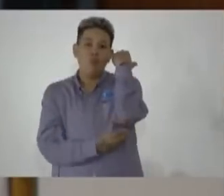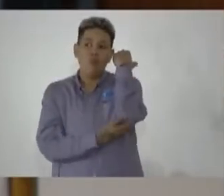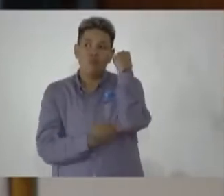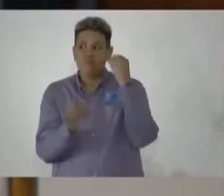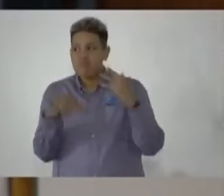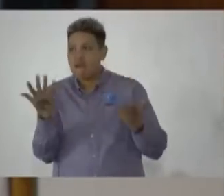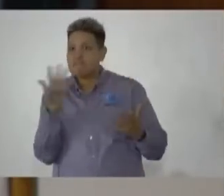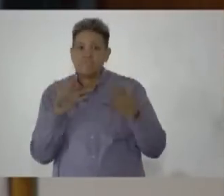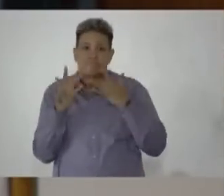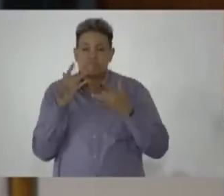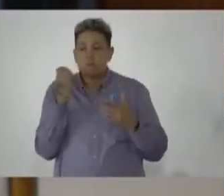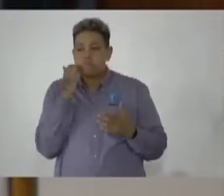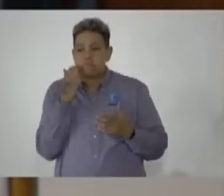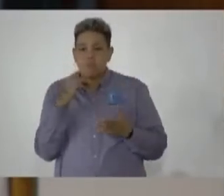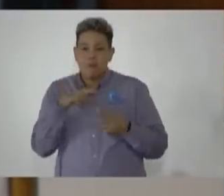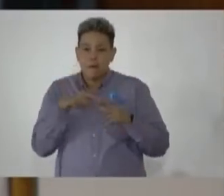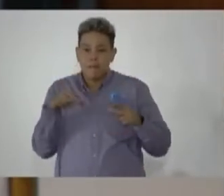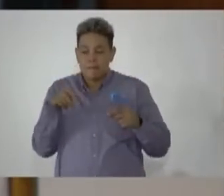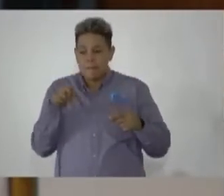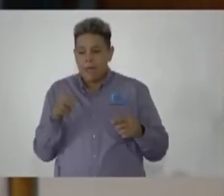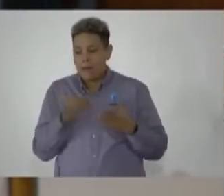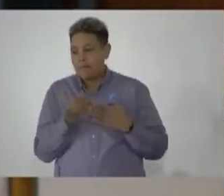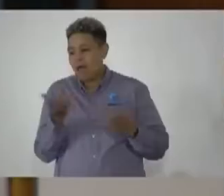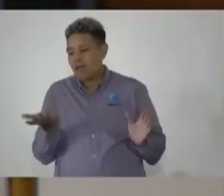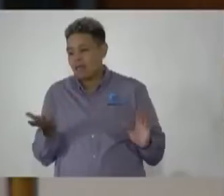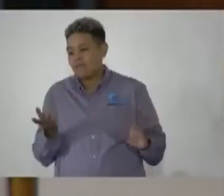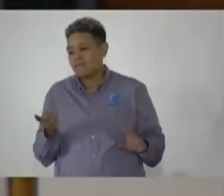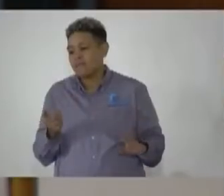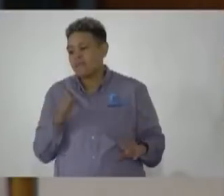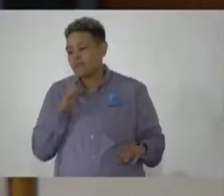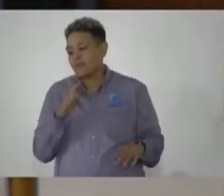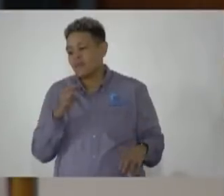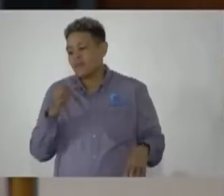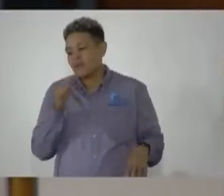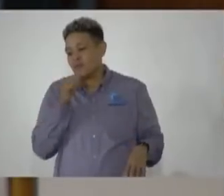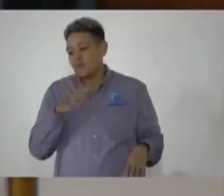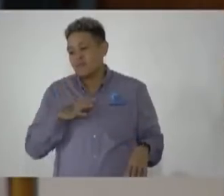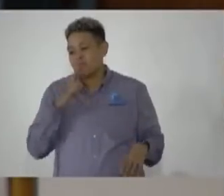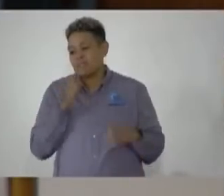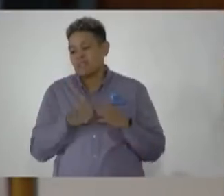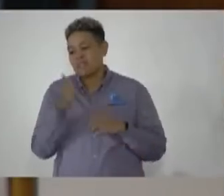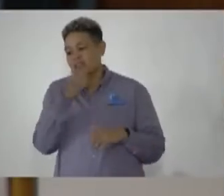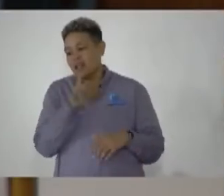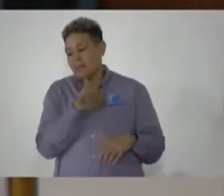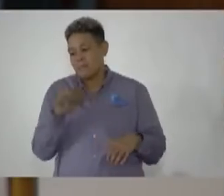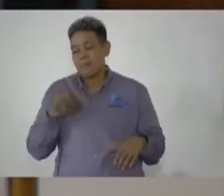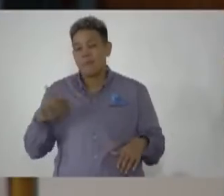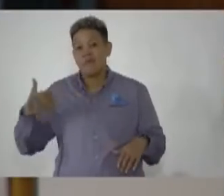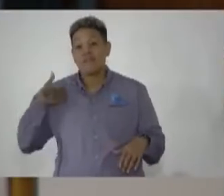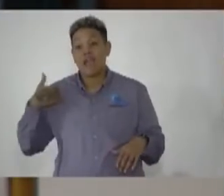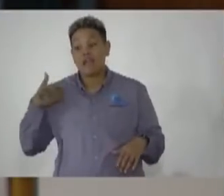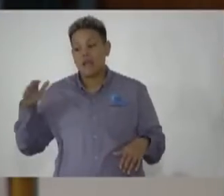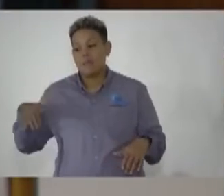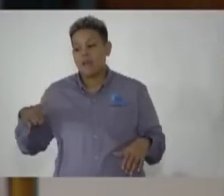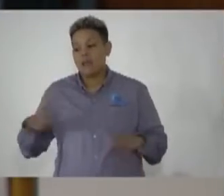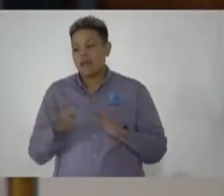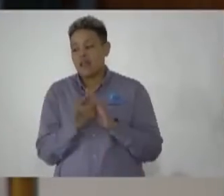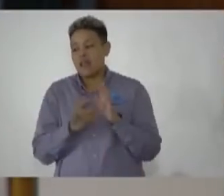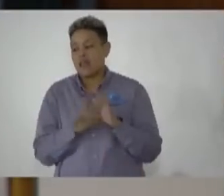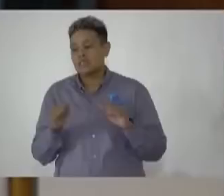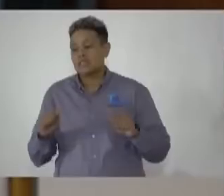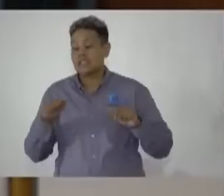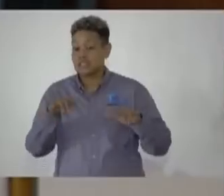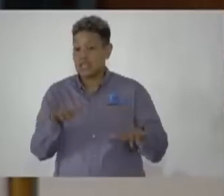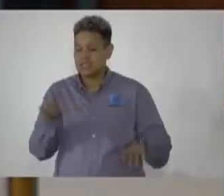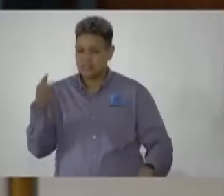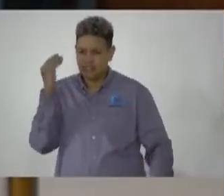a senior member of one of the Canadian Parliament's legislative assemblies,